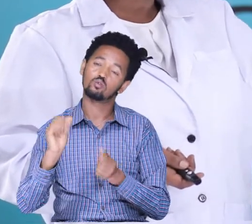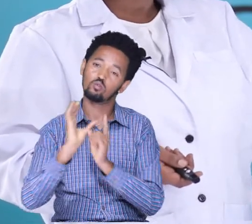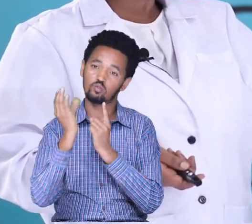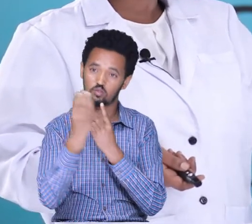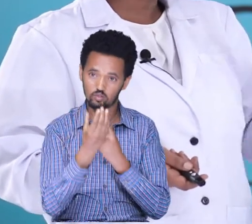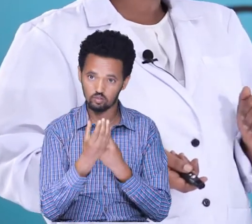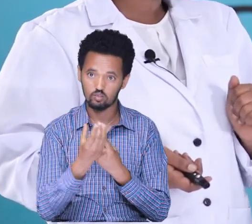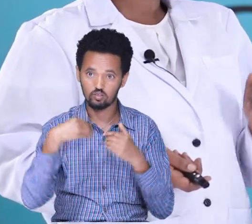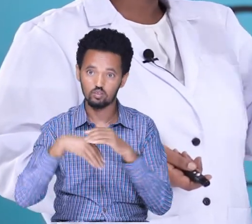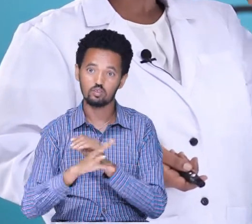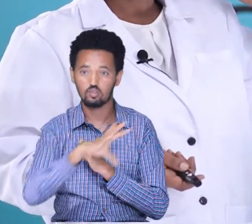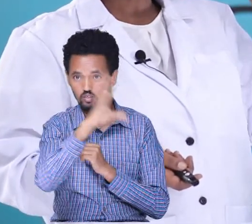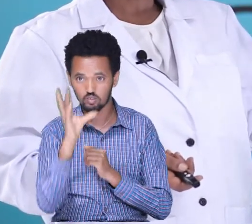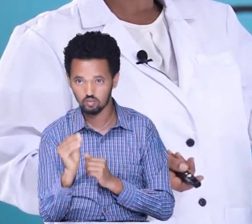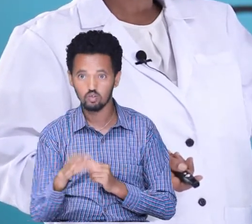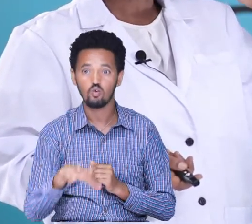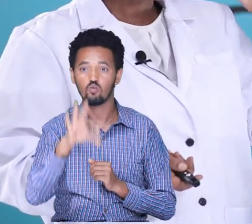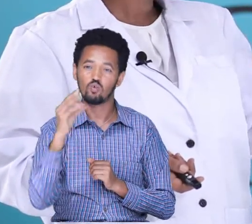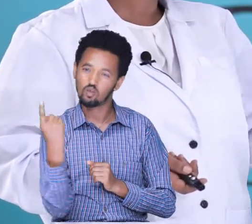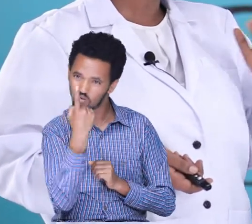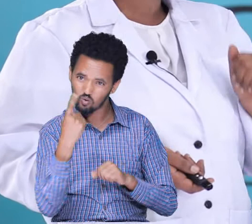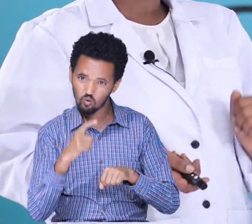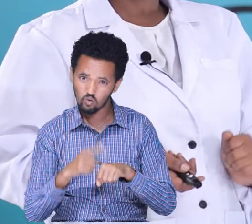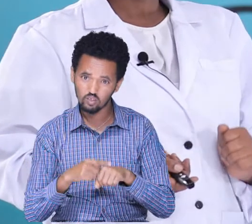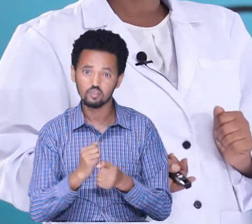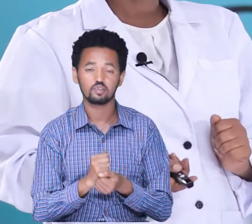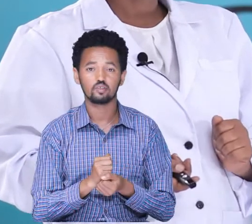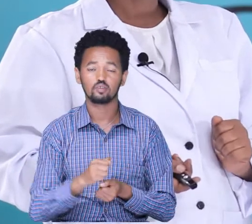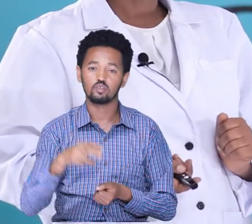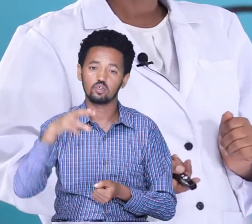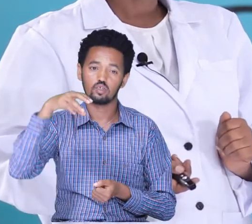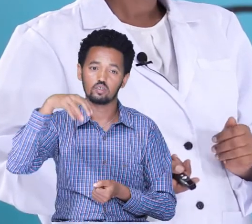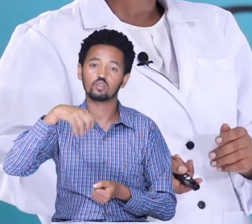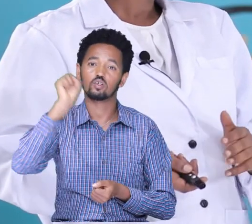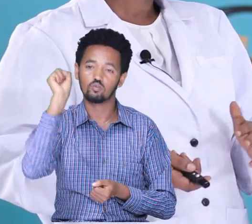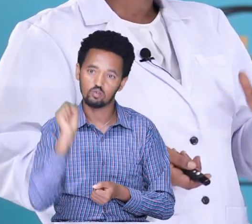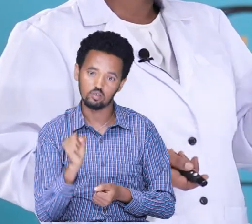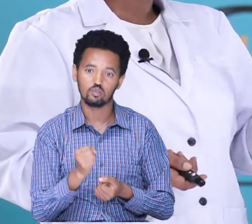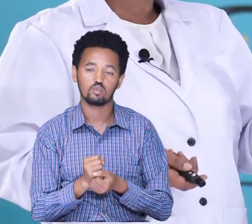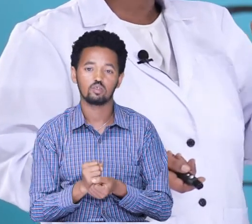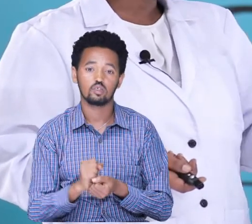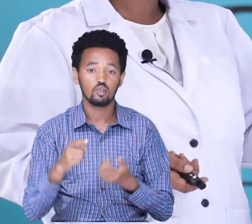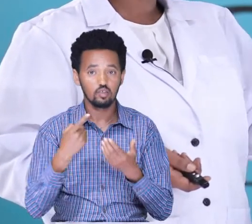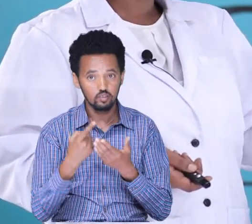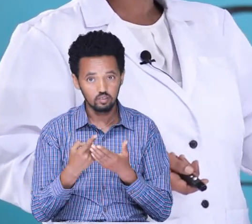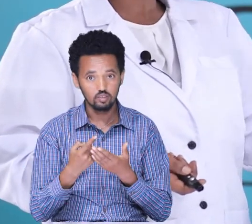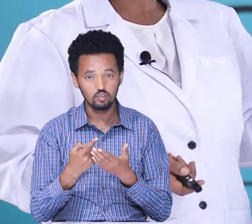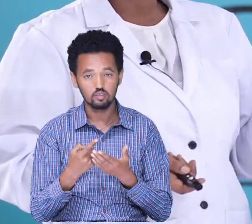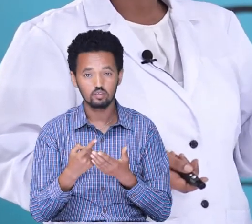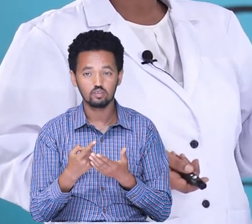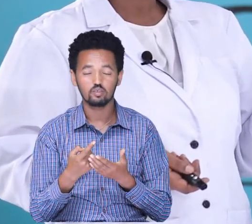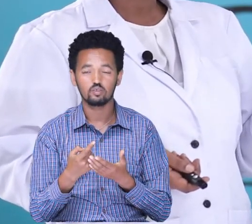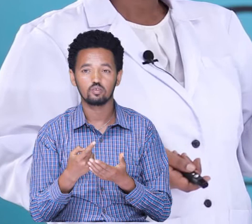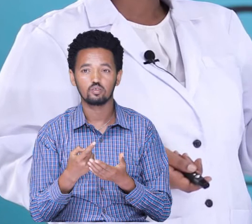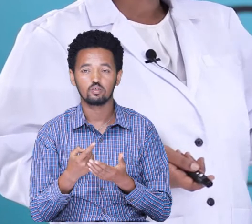This climatic region is found only in the southern hemisphere. The region extends between